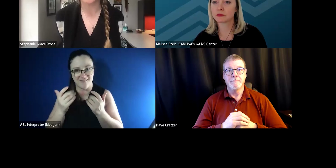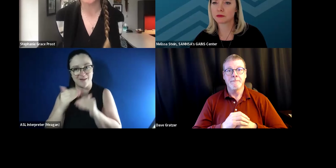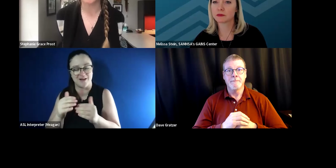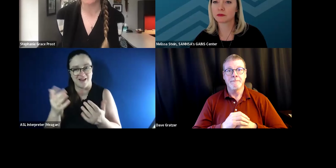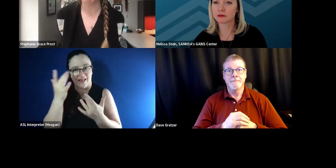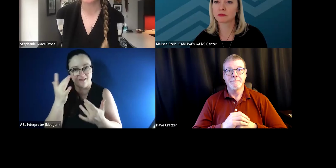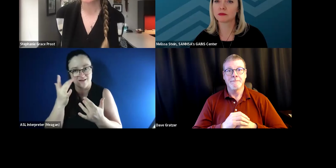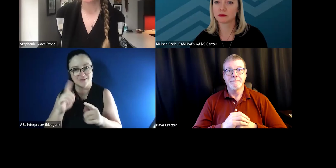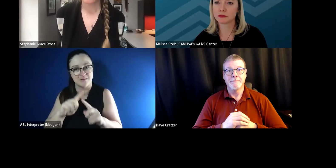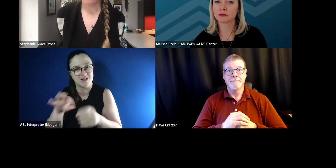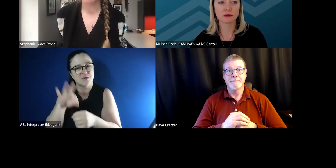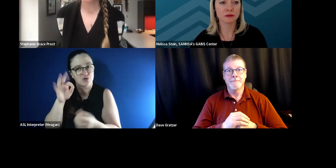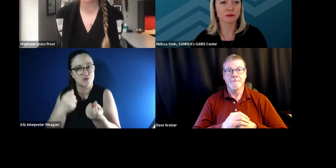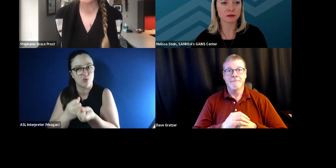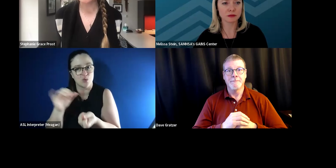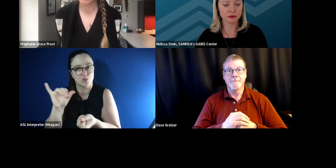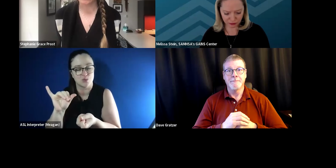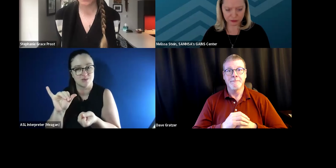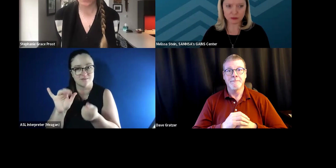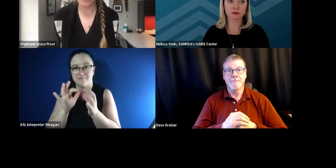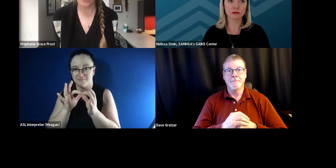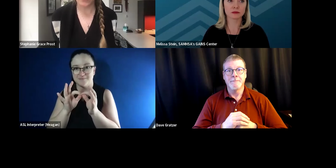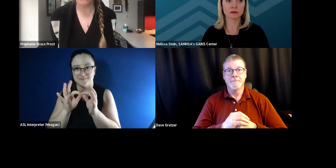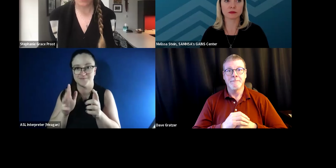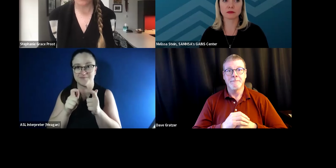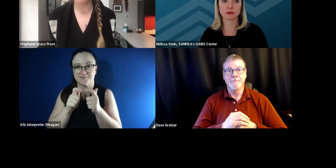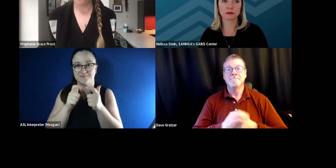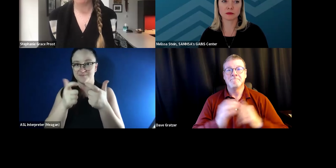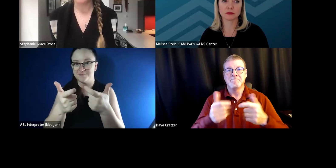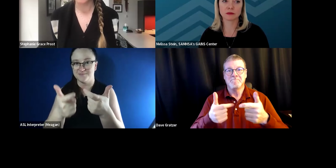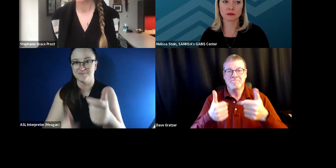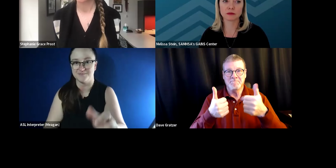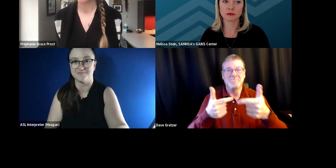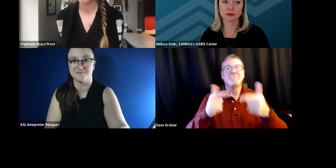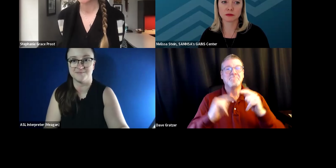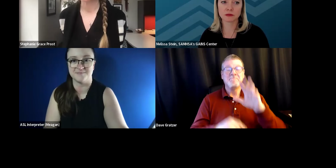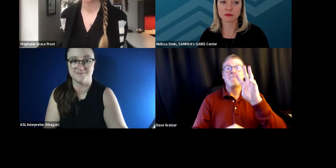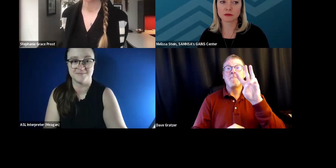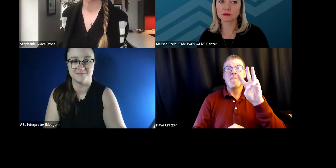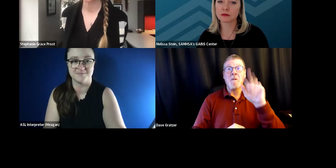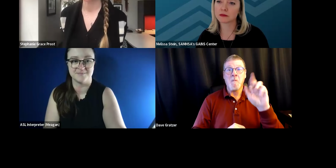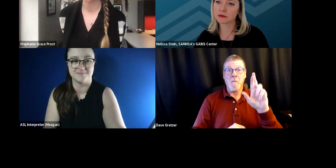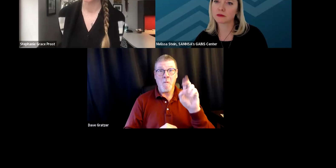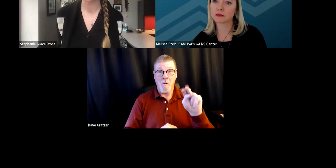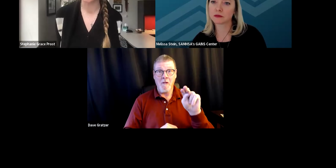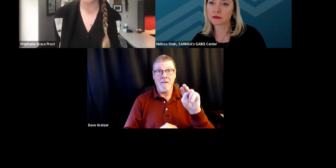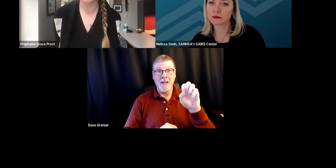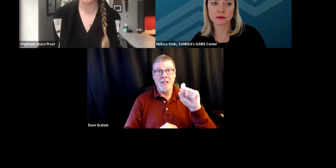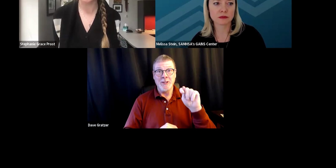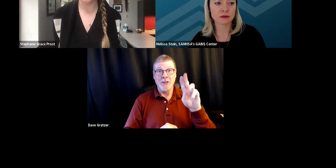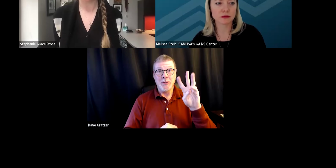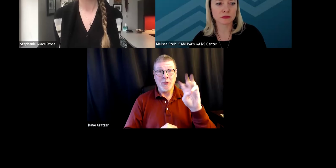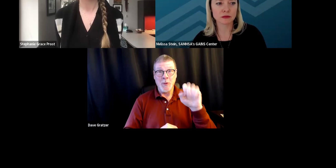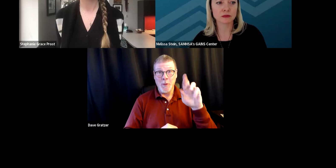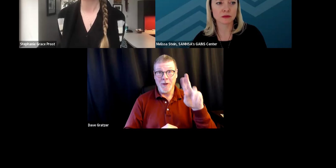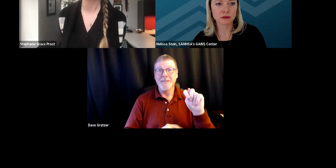spiritual support as well. Overseas, my colleague Warren Stewart, has been working with His Majesty's Probation and Parole